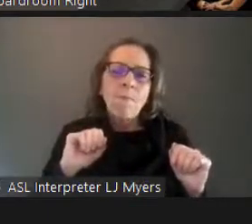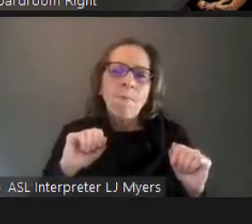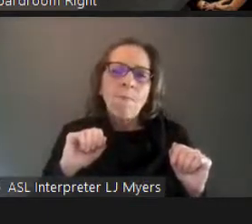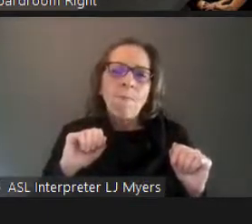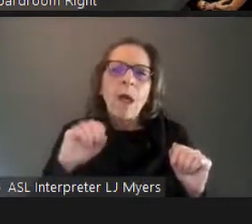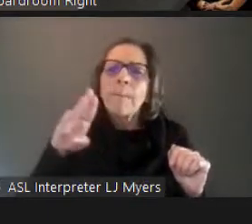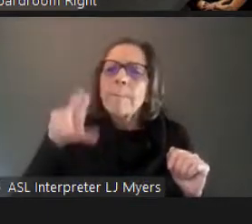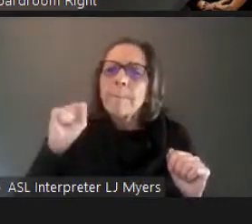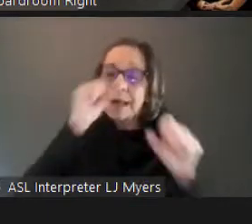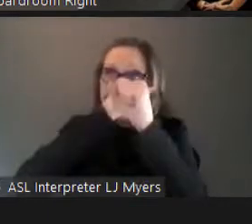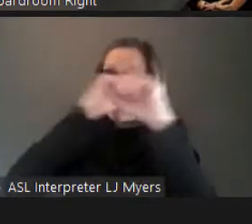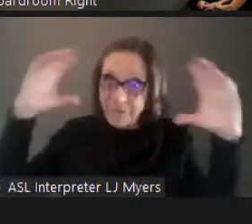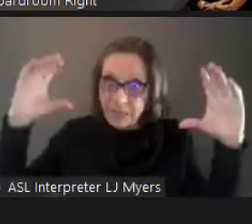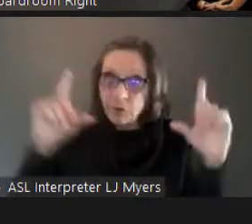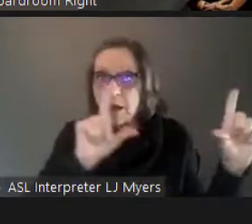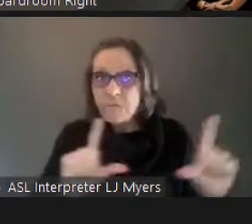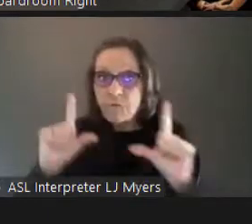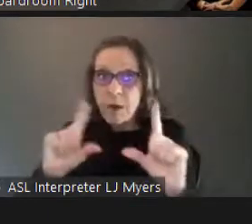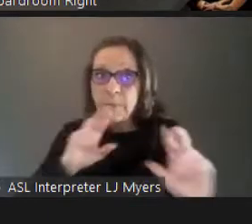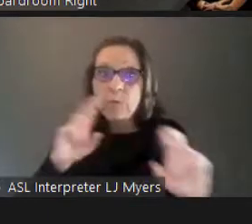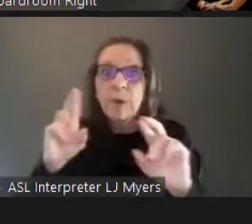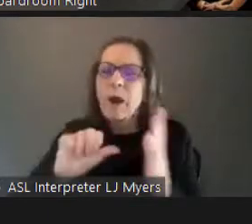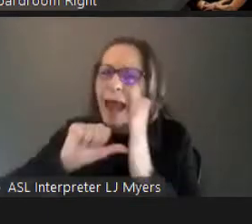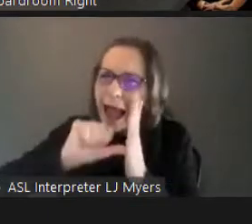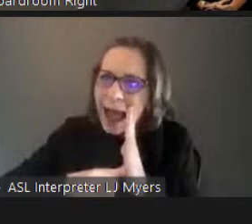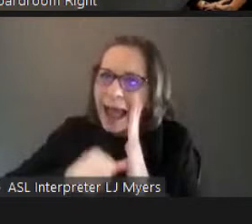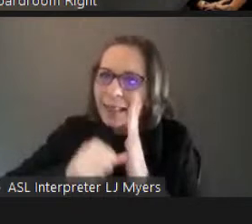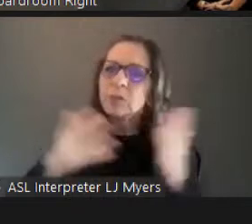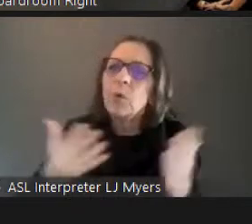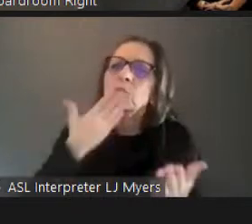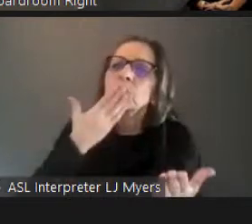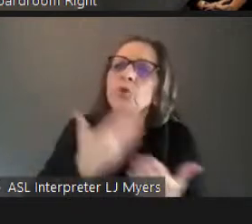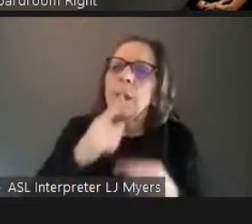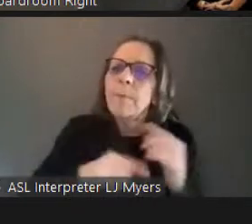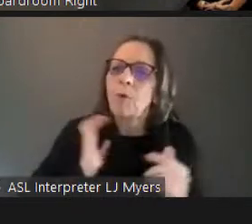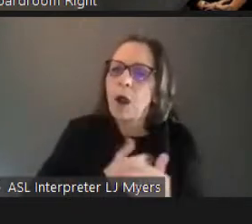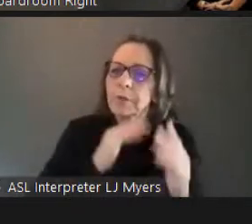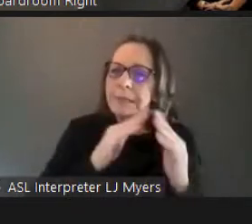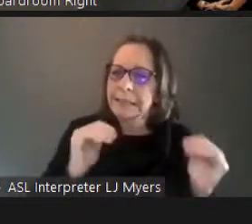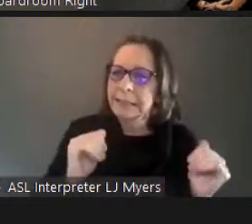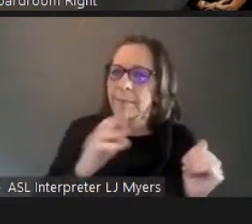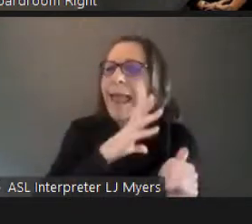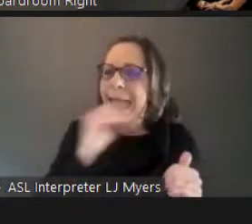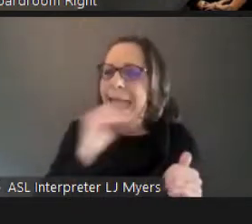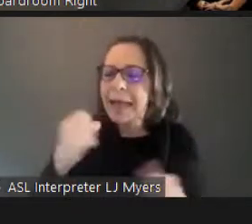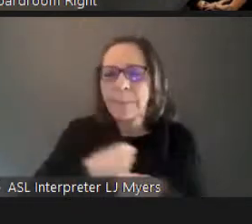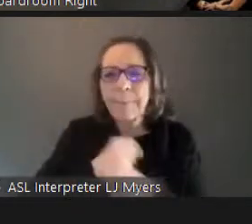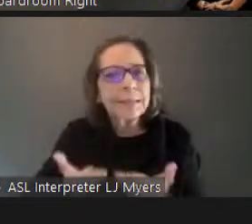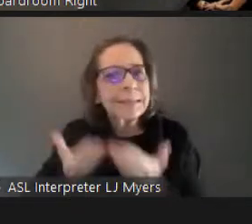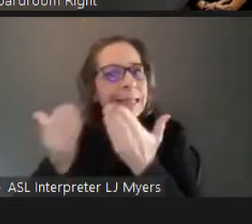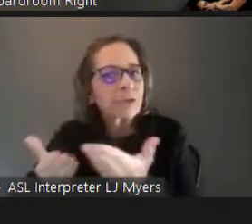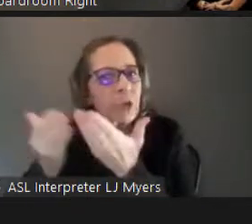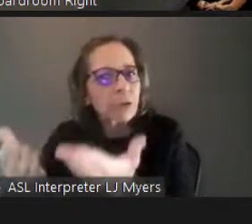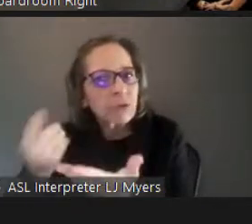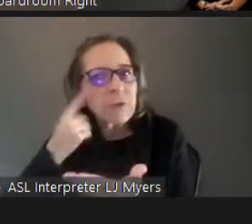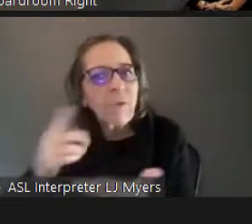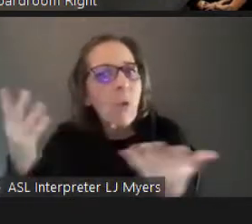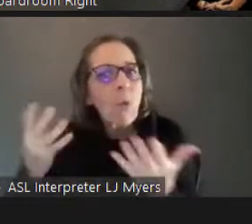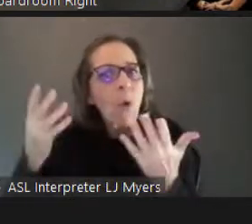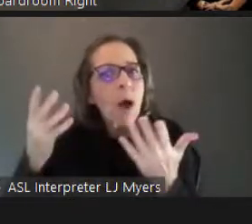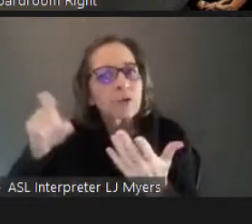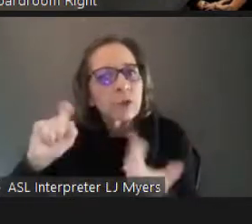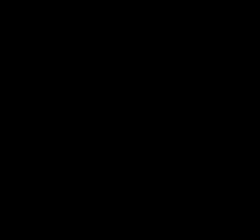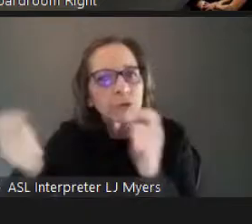The Bus Vision Framing Report highlights what is good about our system, as well as making some suggestions for what could